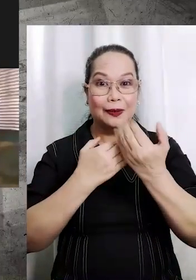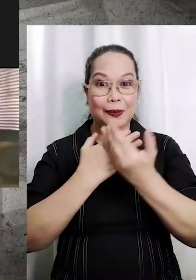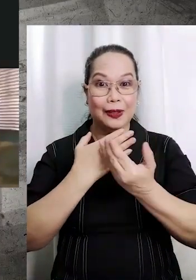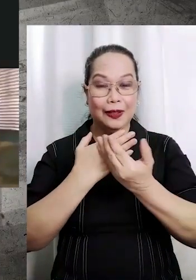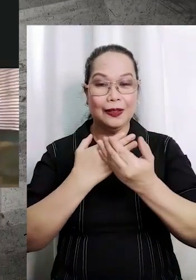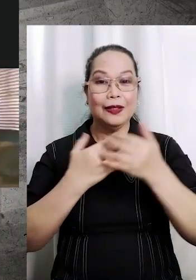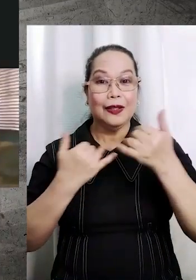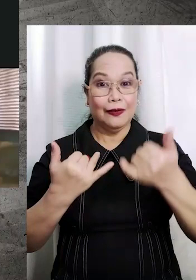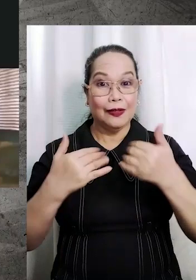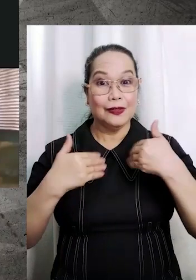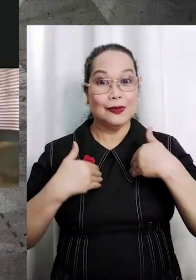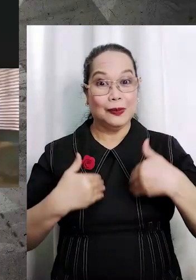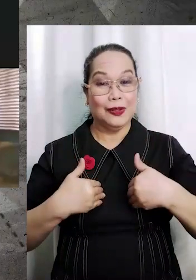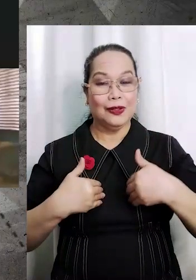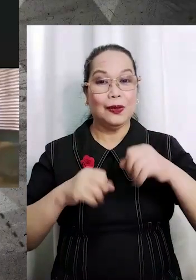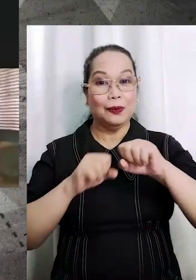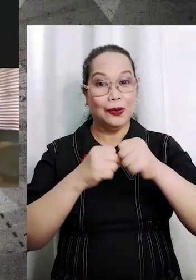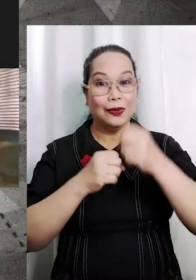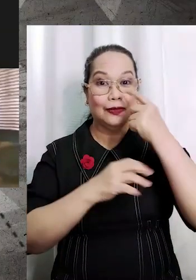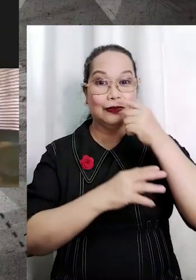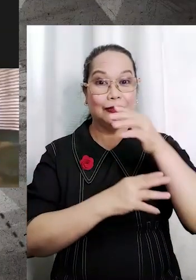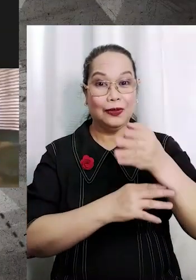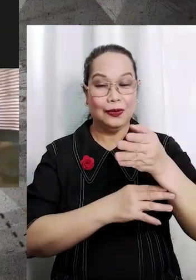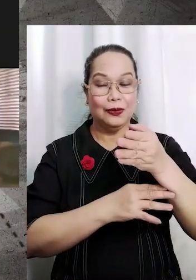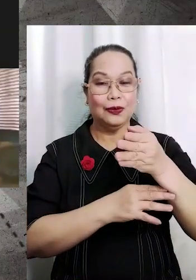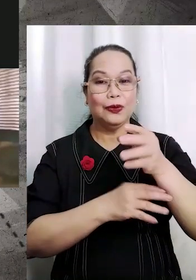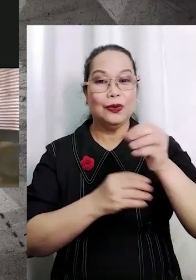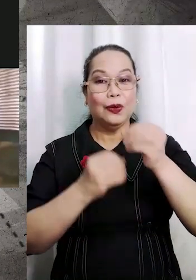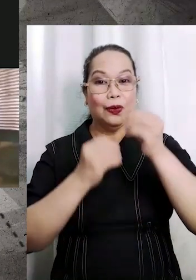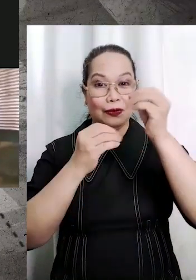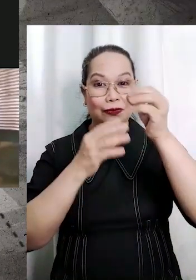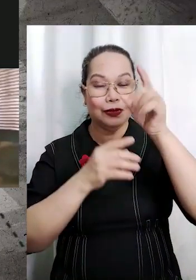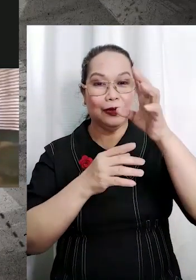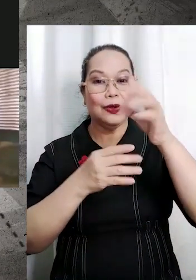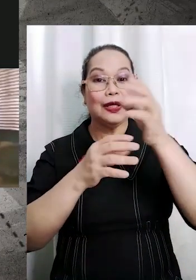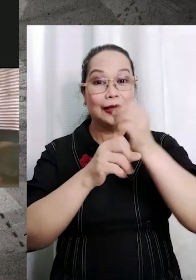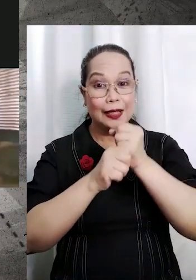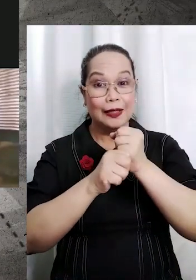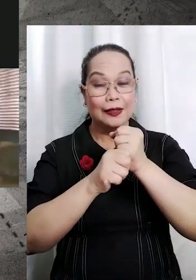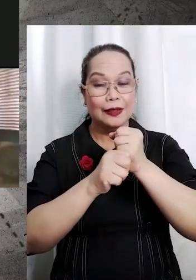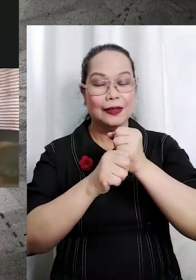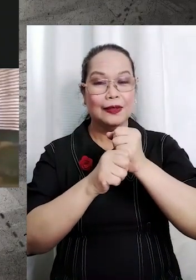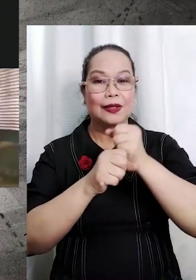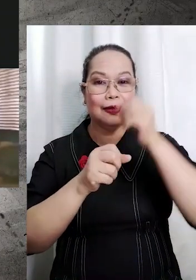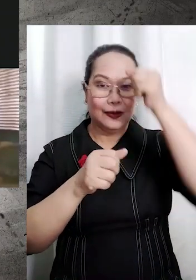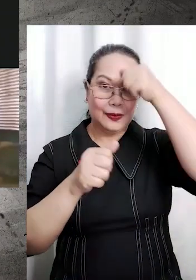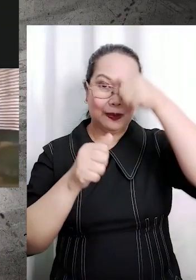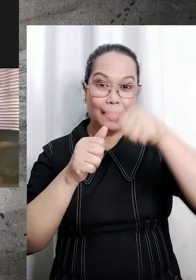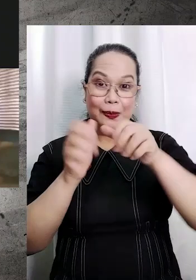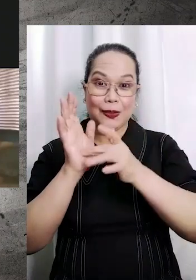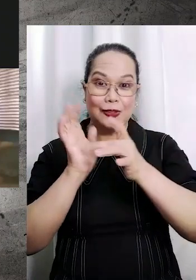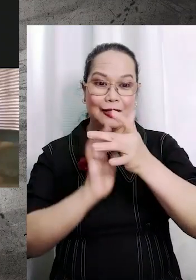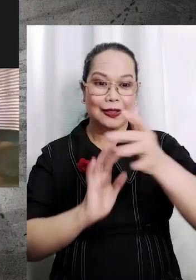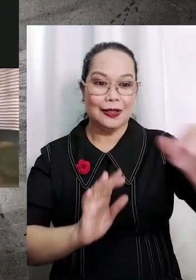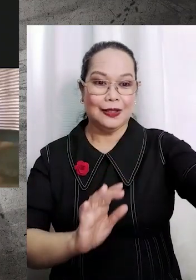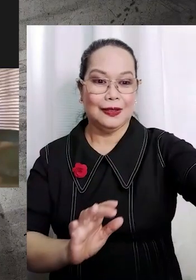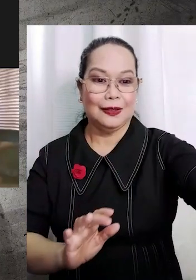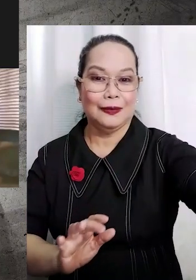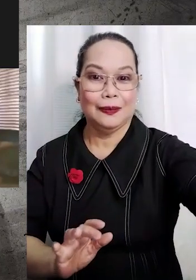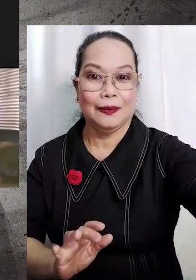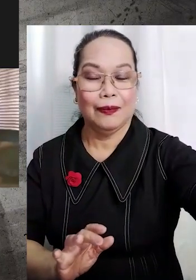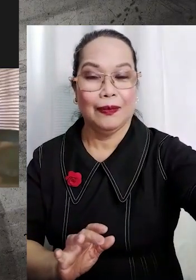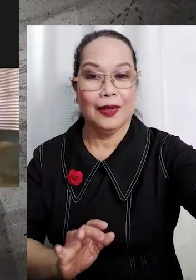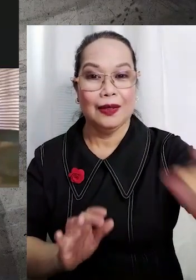and he said, "This is my body, broken for you, offered to you. Take it in remembrance of